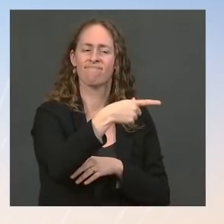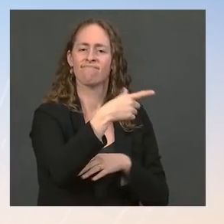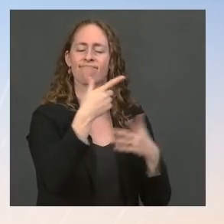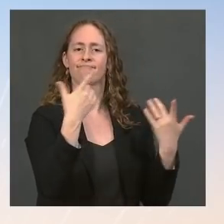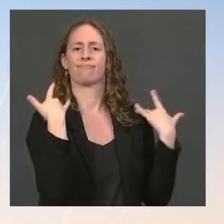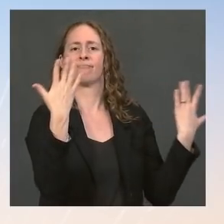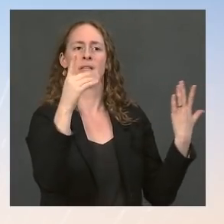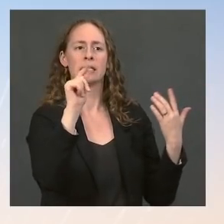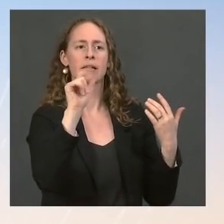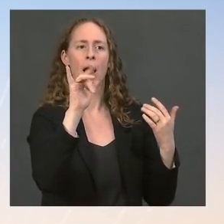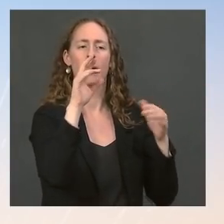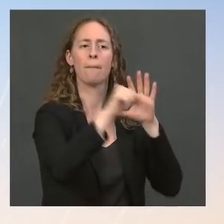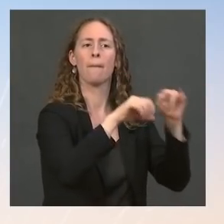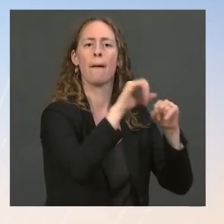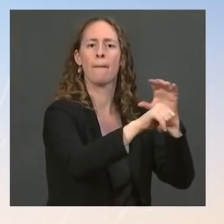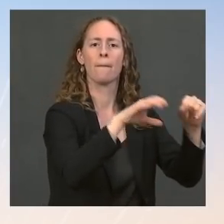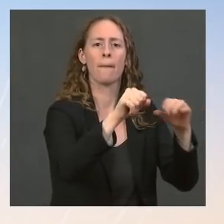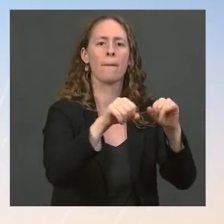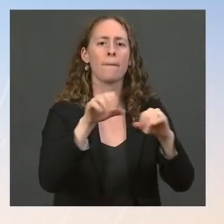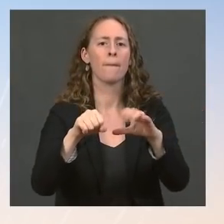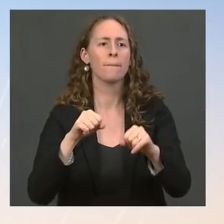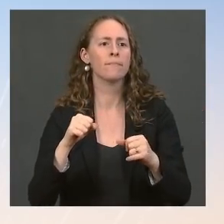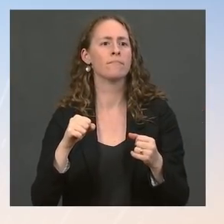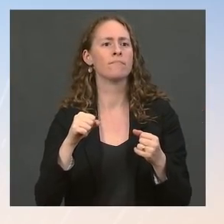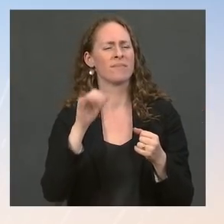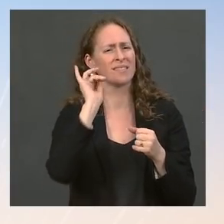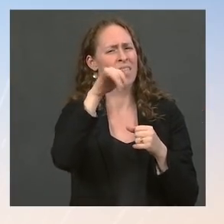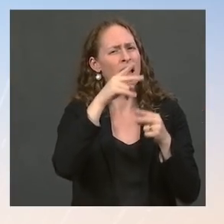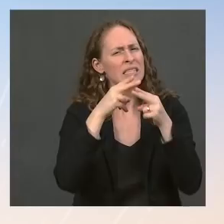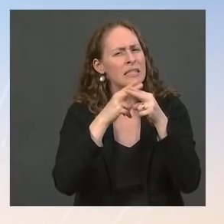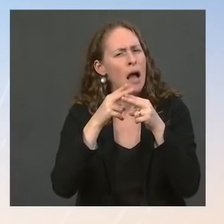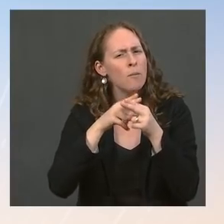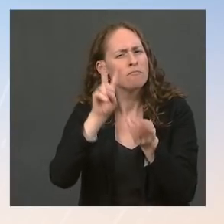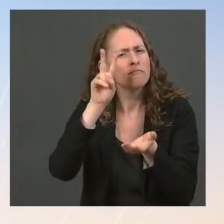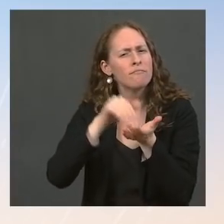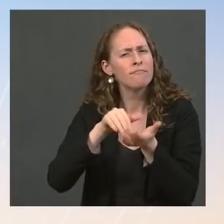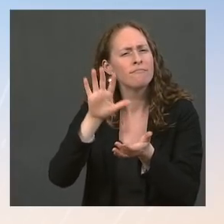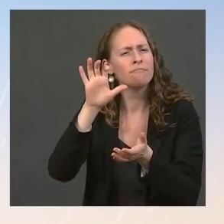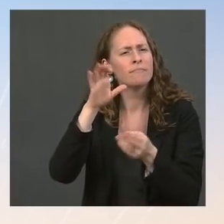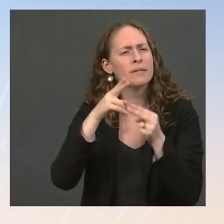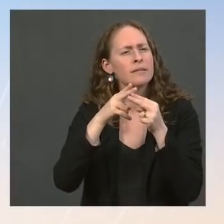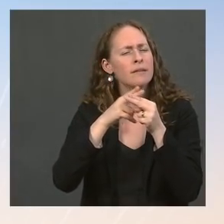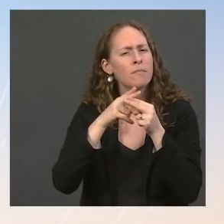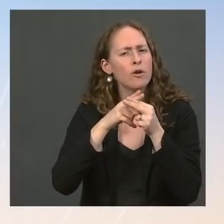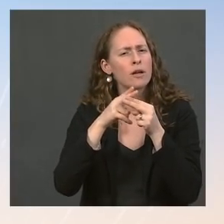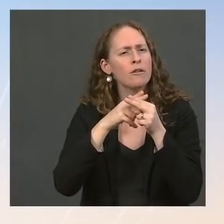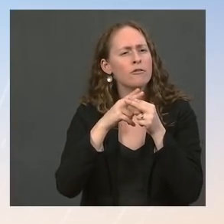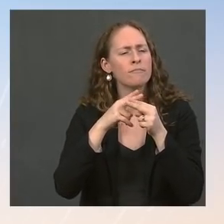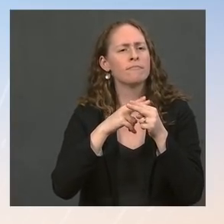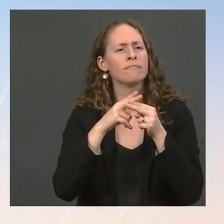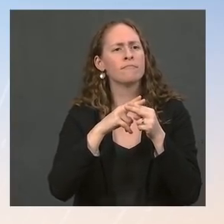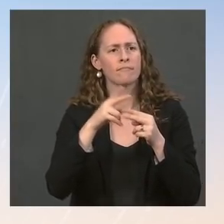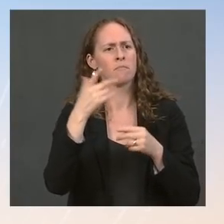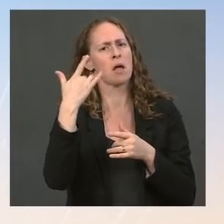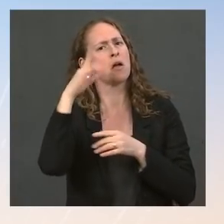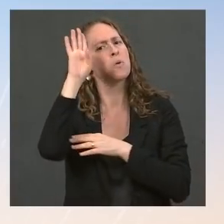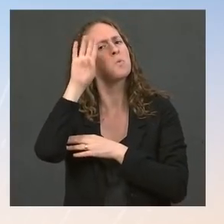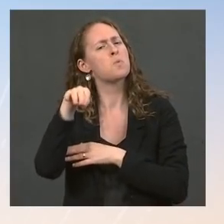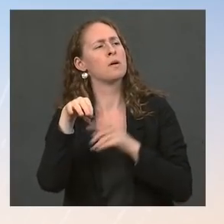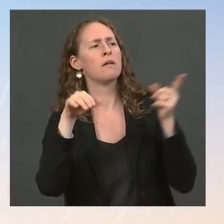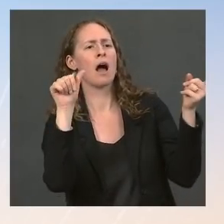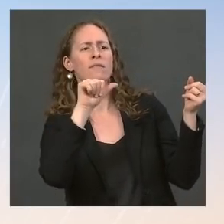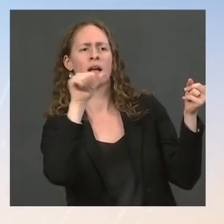by some of 2,500 troops for a short period of time under the assumption the Afghan National Security Forces would maintain, they would